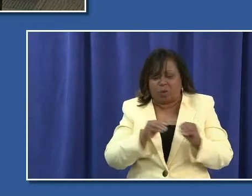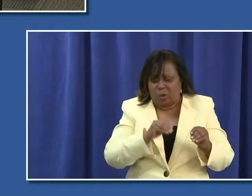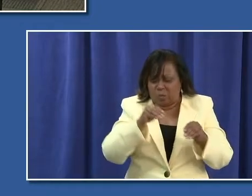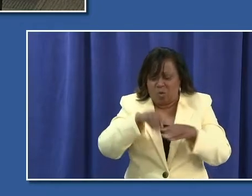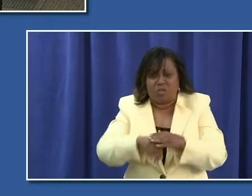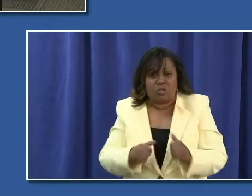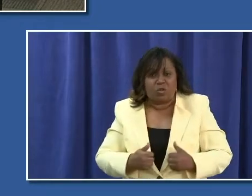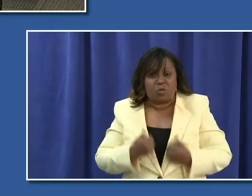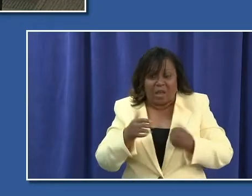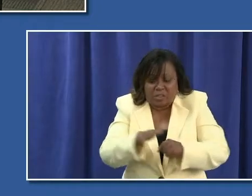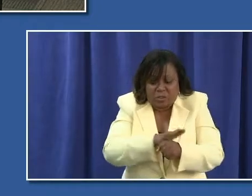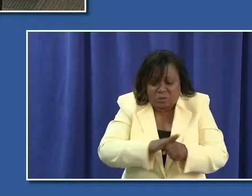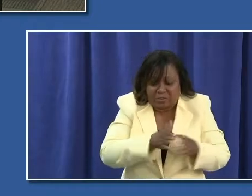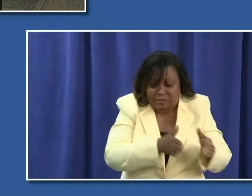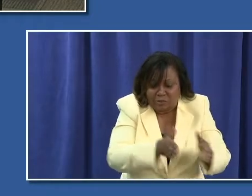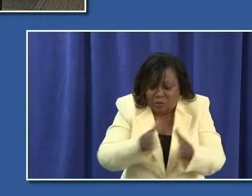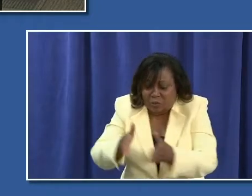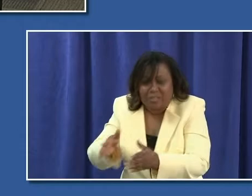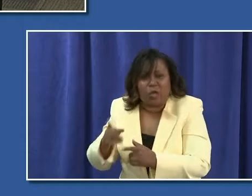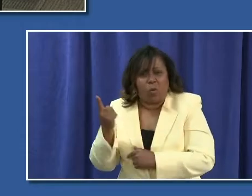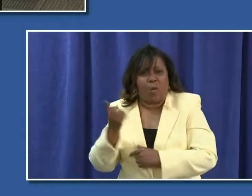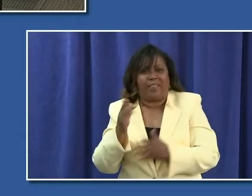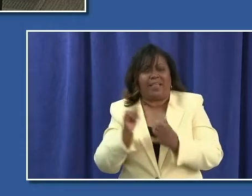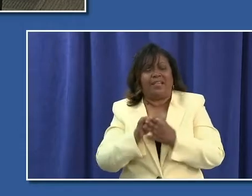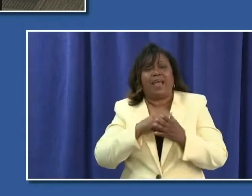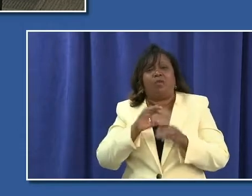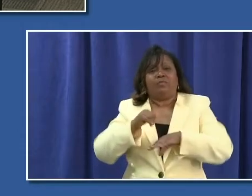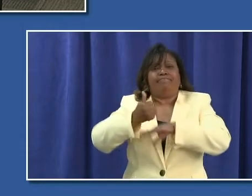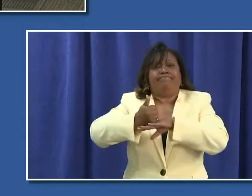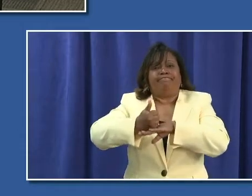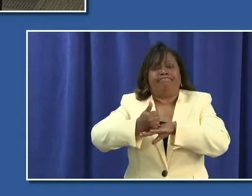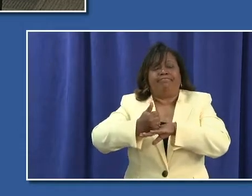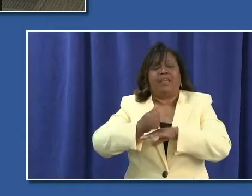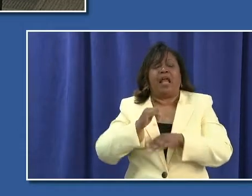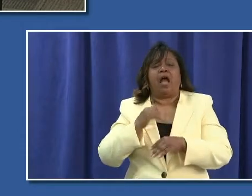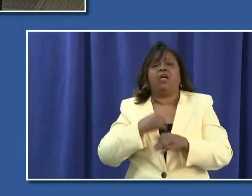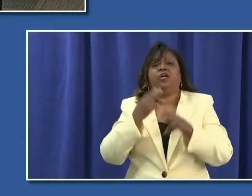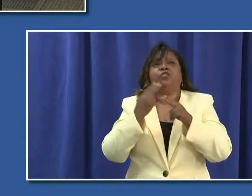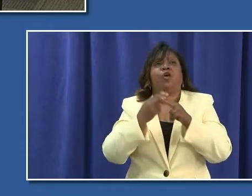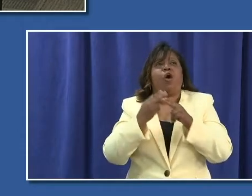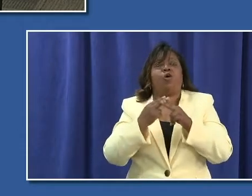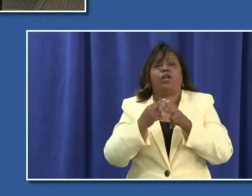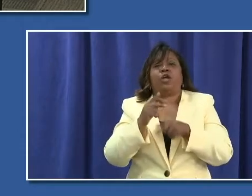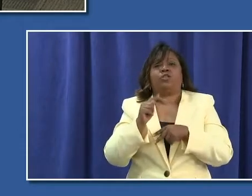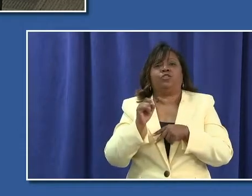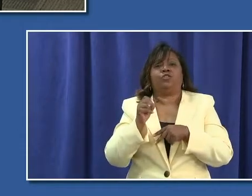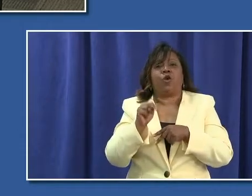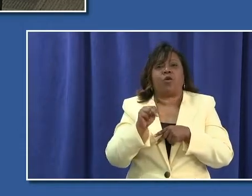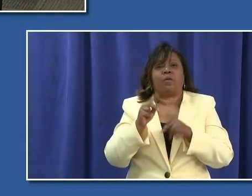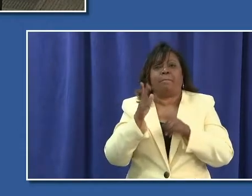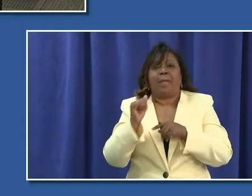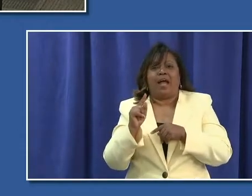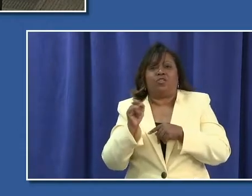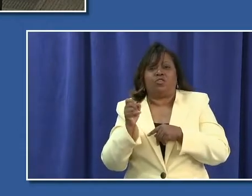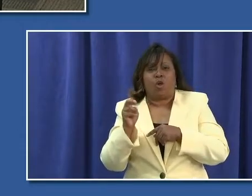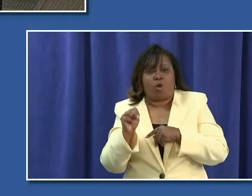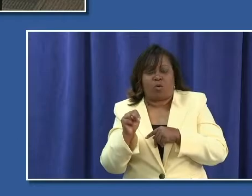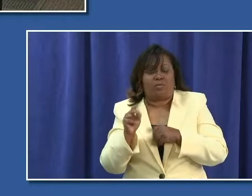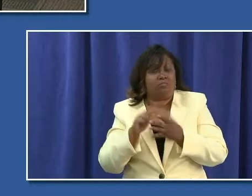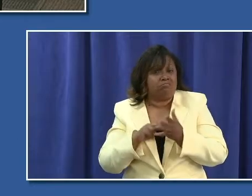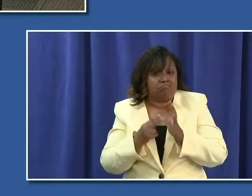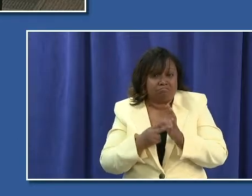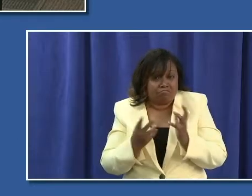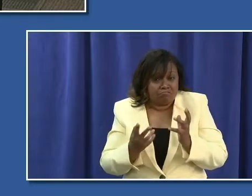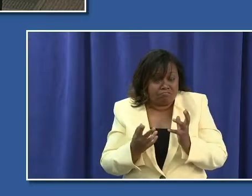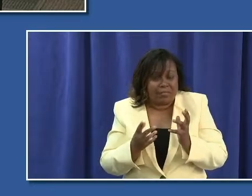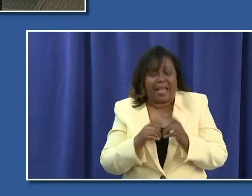into the residential streets. So one of the things that we put in place is called turn by turn. And what it